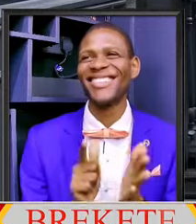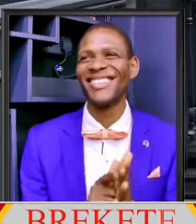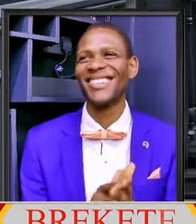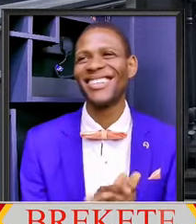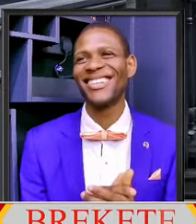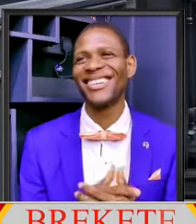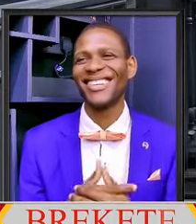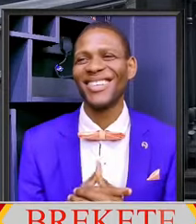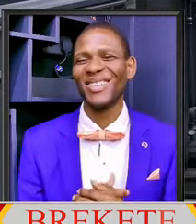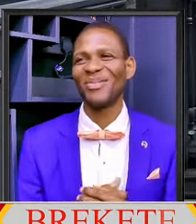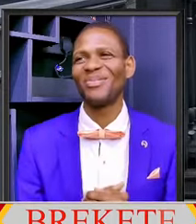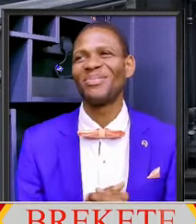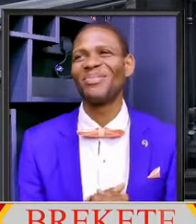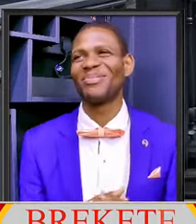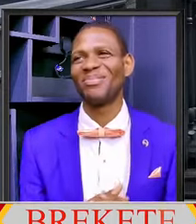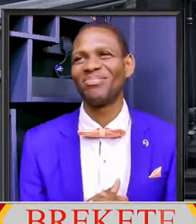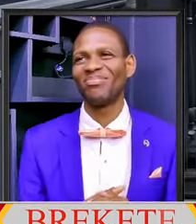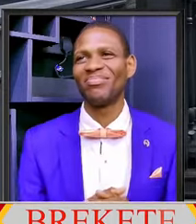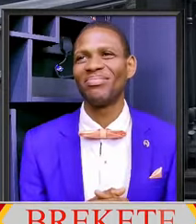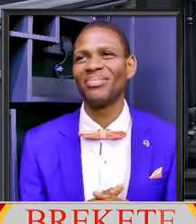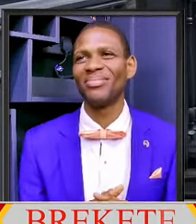Hey.